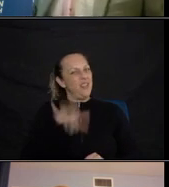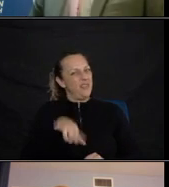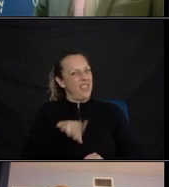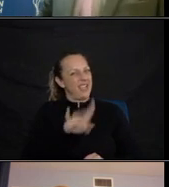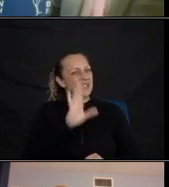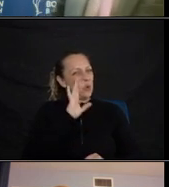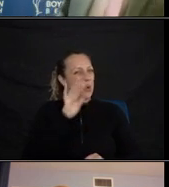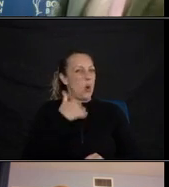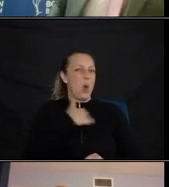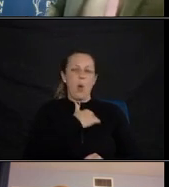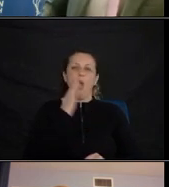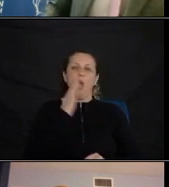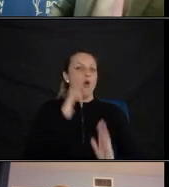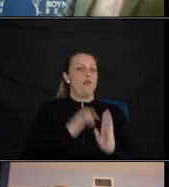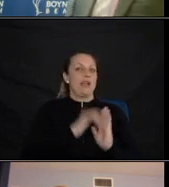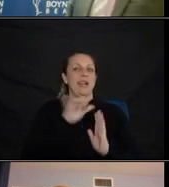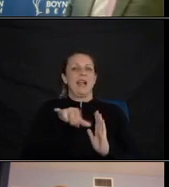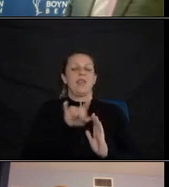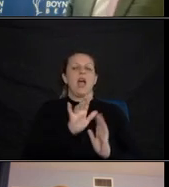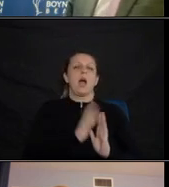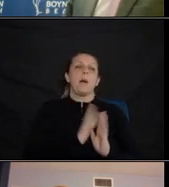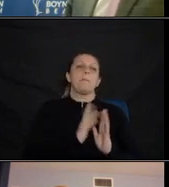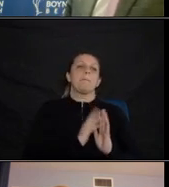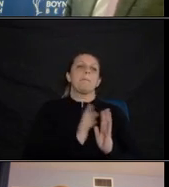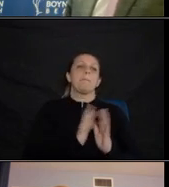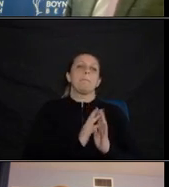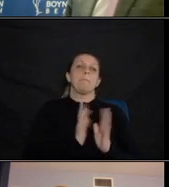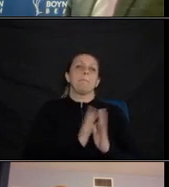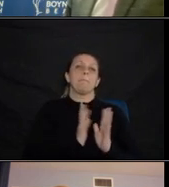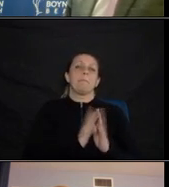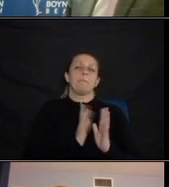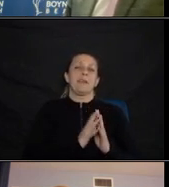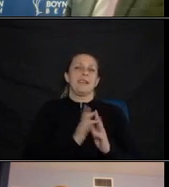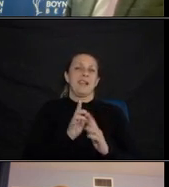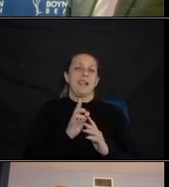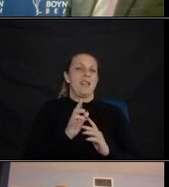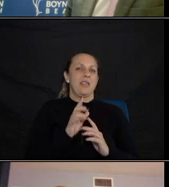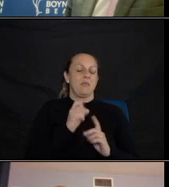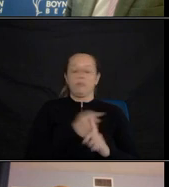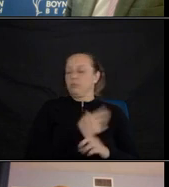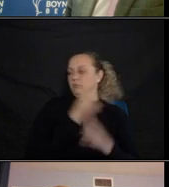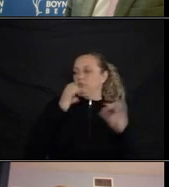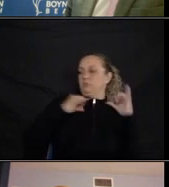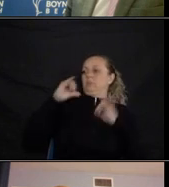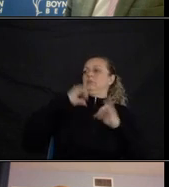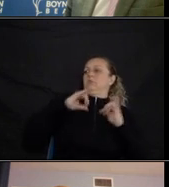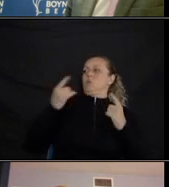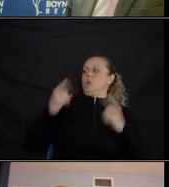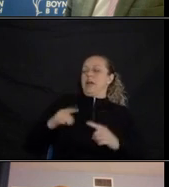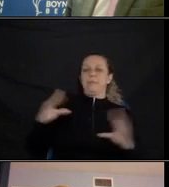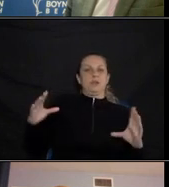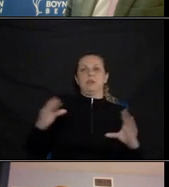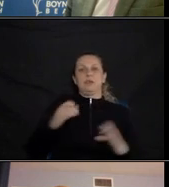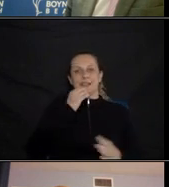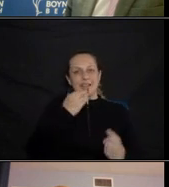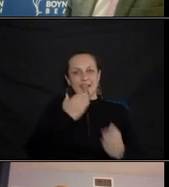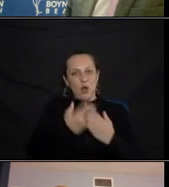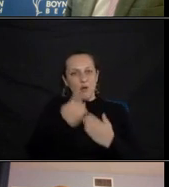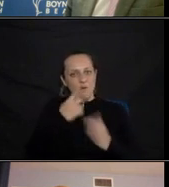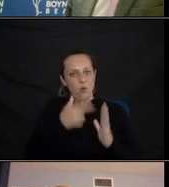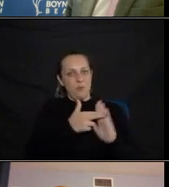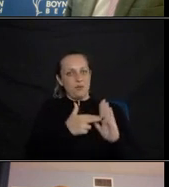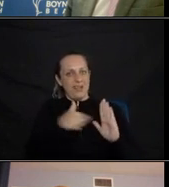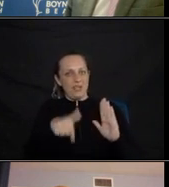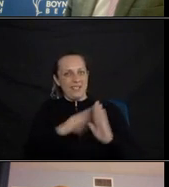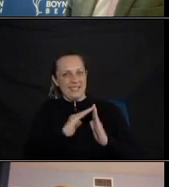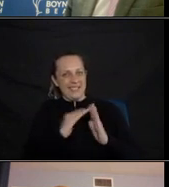you know, we all recognize that they were caught off guard, and it's not good for the reputation of the